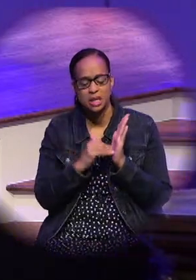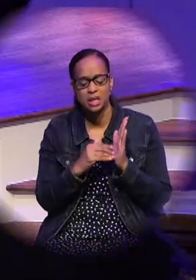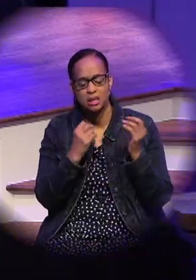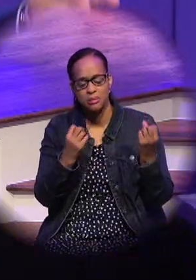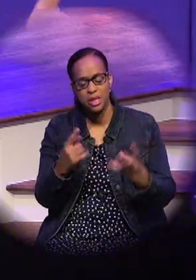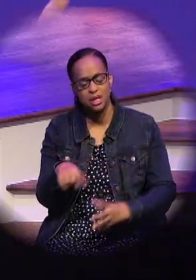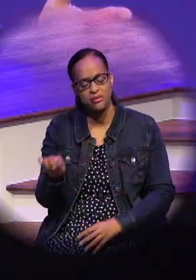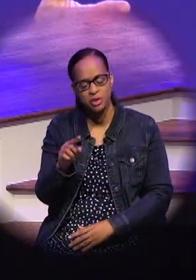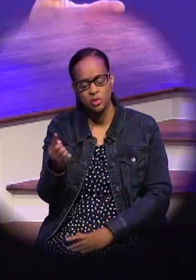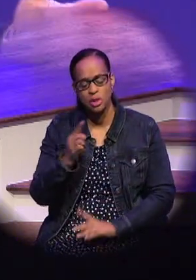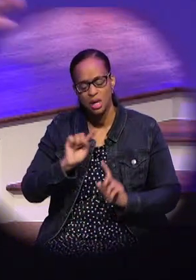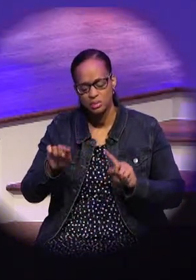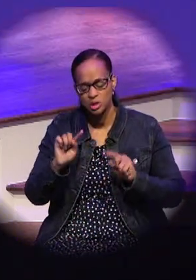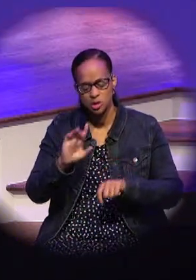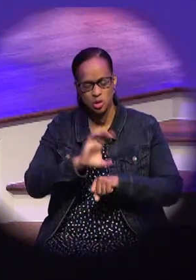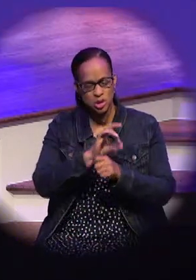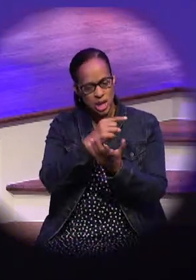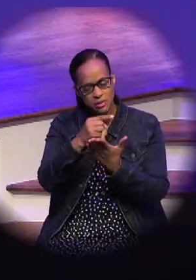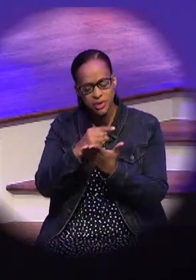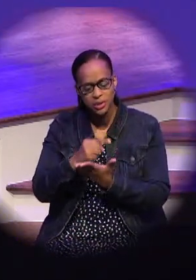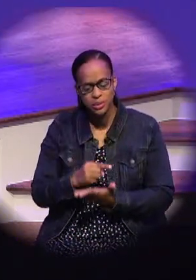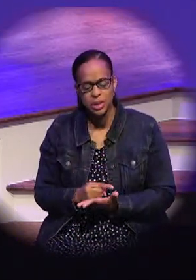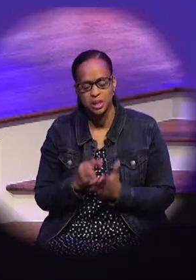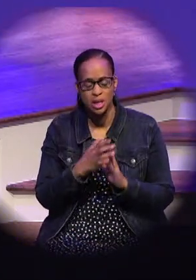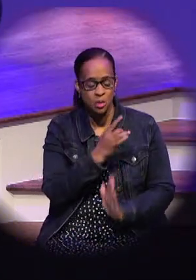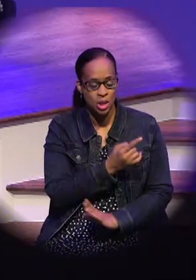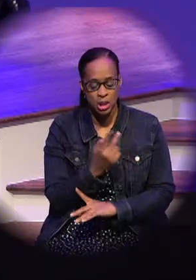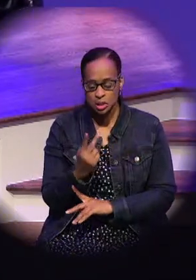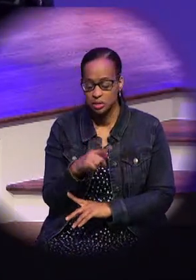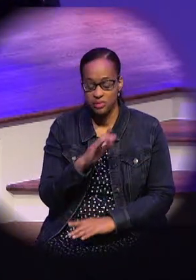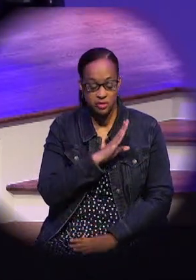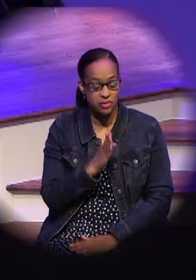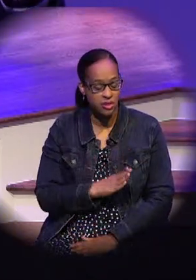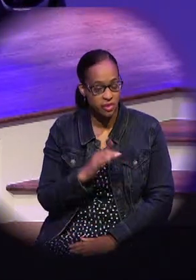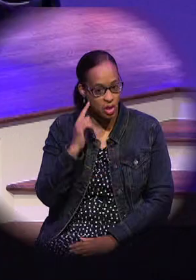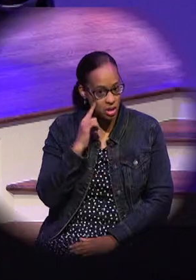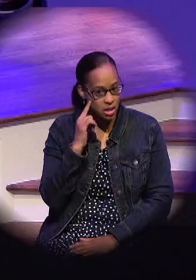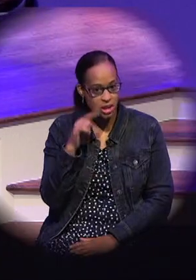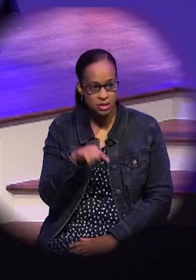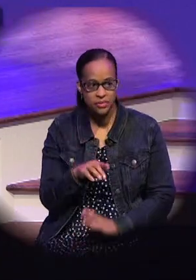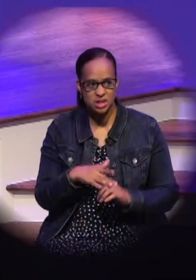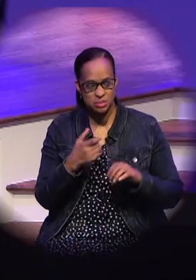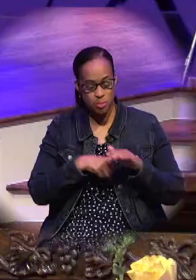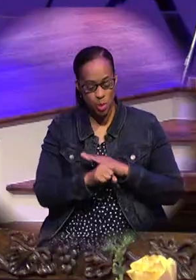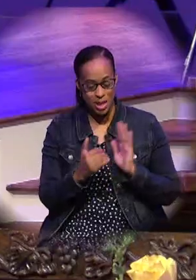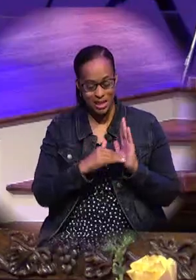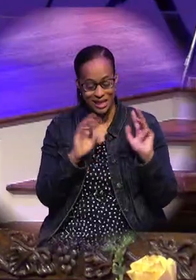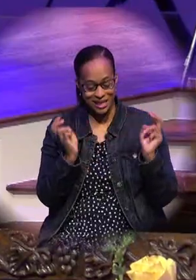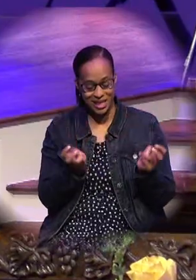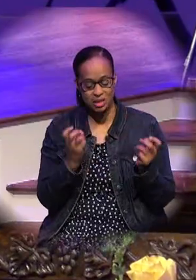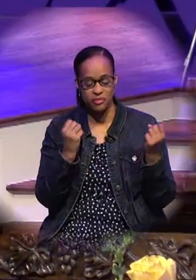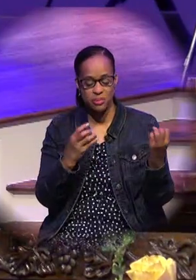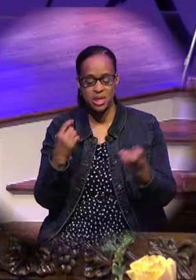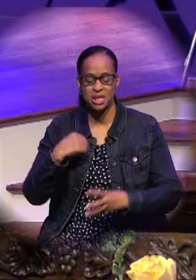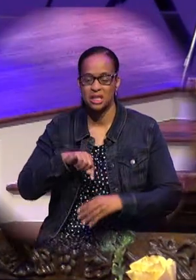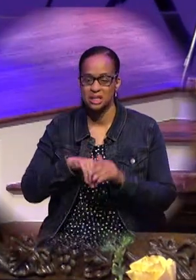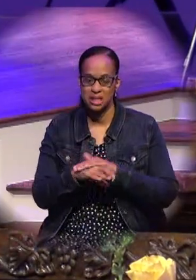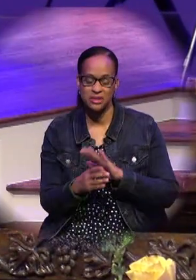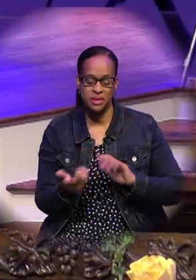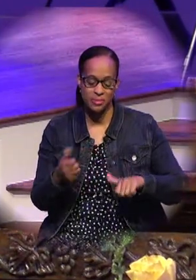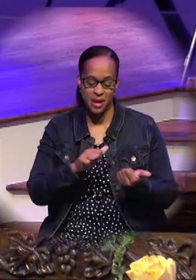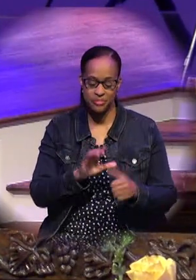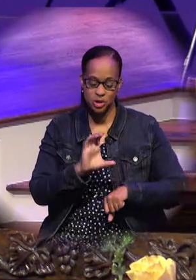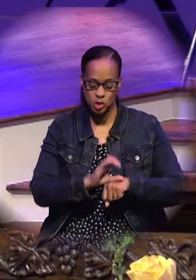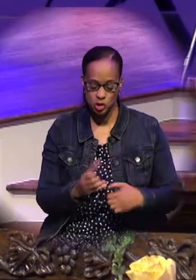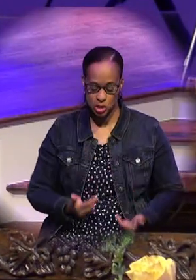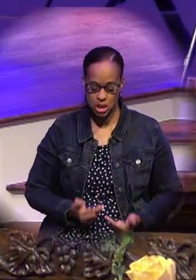of you come to church every week, and maybe for one or two of you, you've never heard this phrase, born again. But for many of us in Baptist church life, this